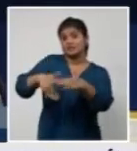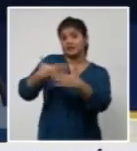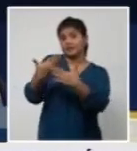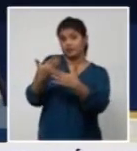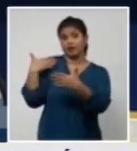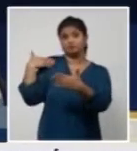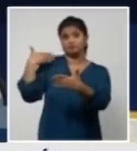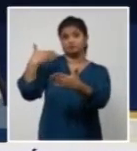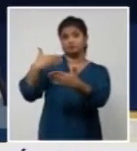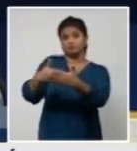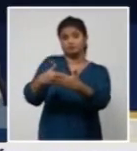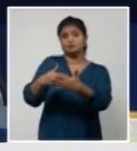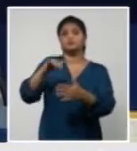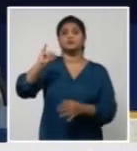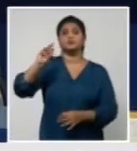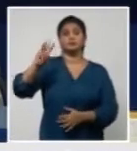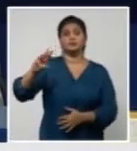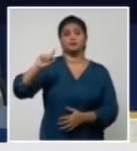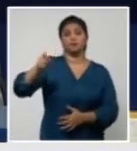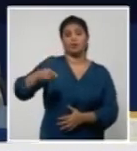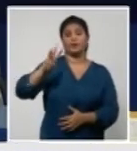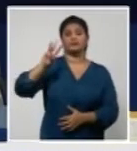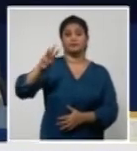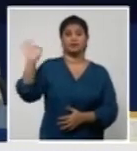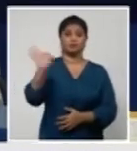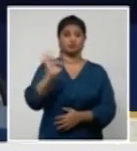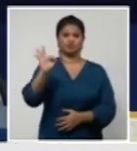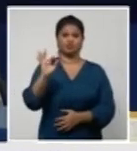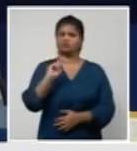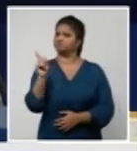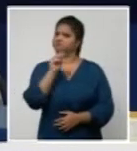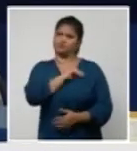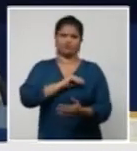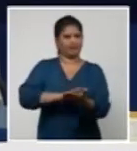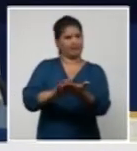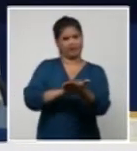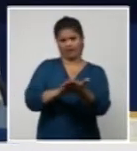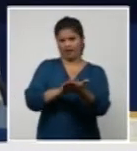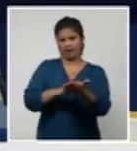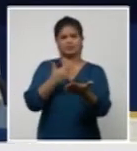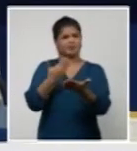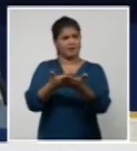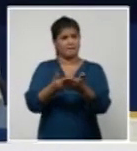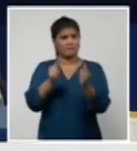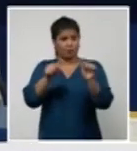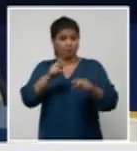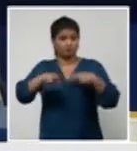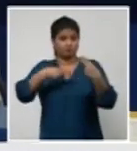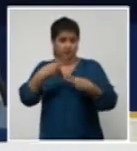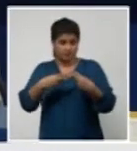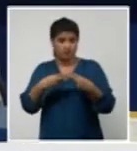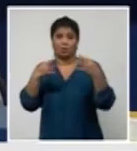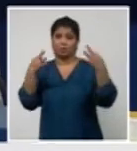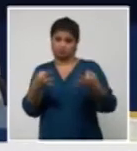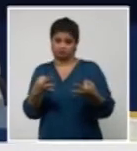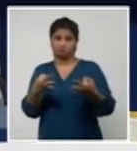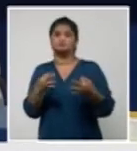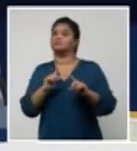female, aged 9 and 19, and 2 are male, aged 5 and